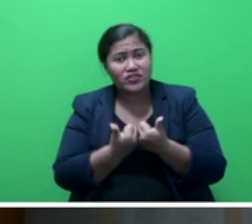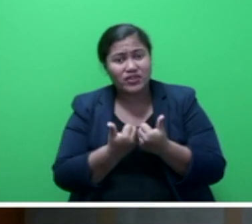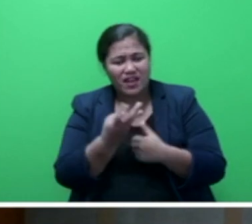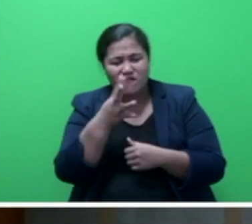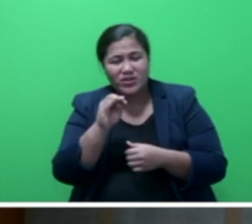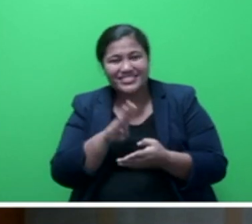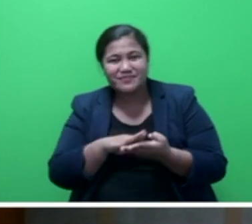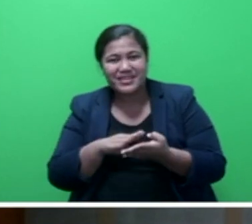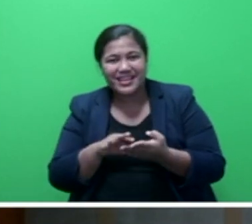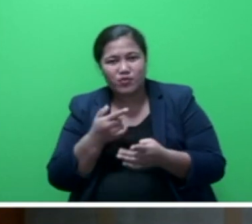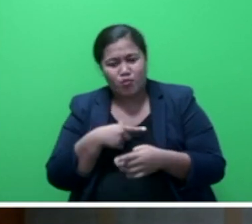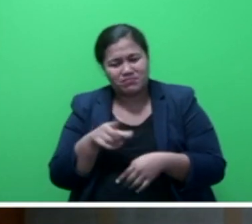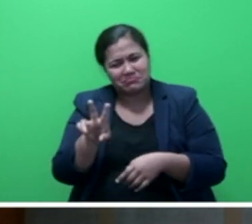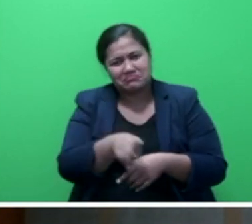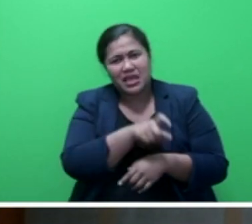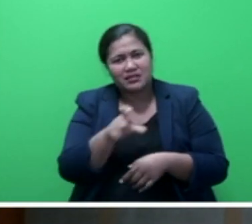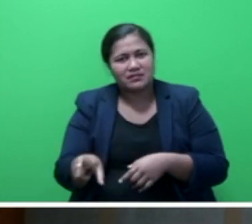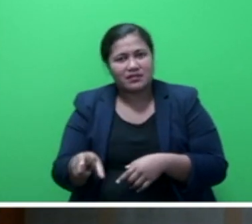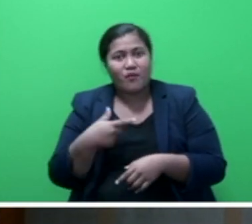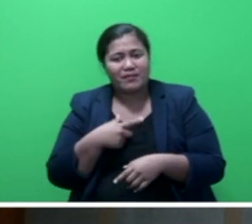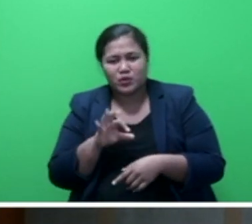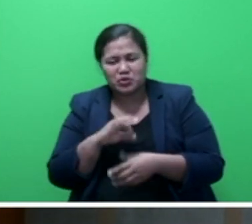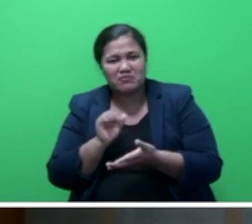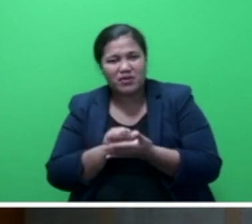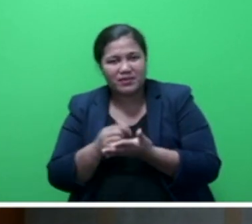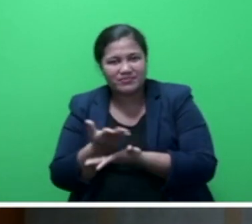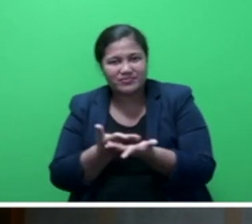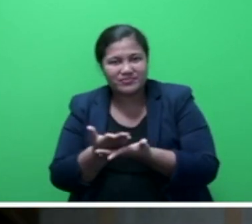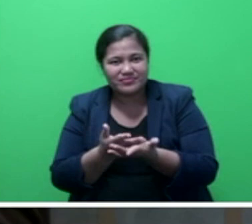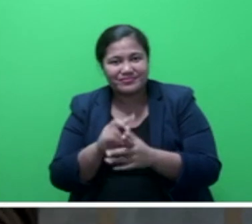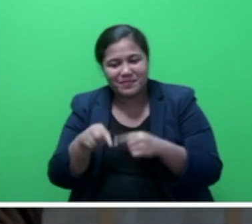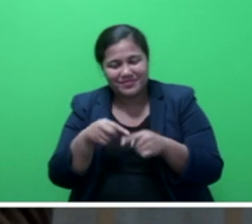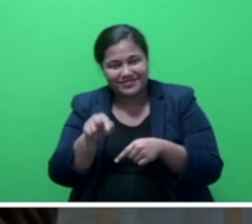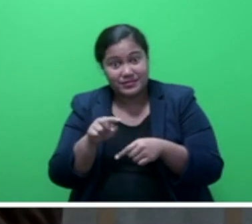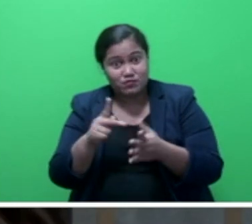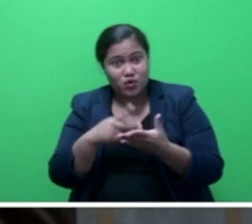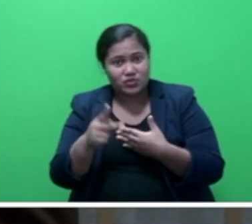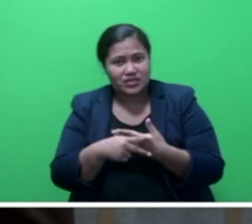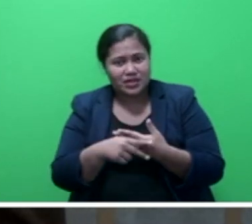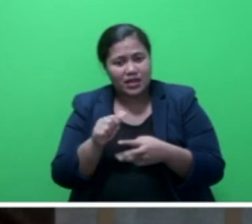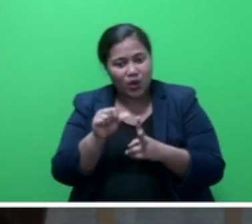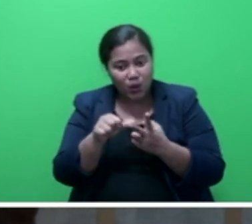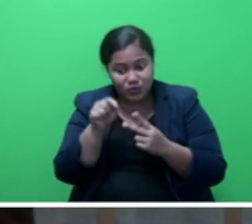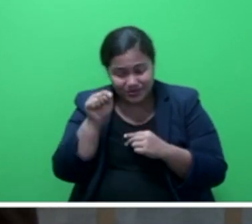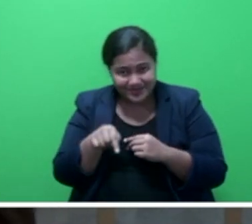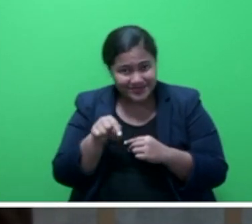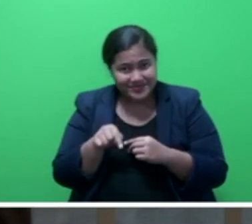to non-compliance of the super-rated road upgrading project, and also this one in terms